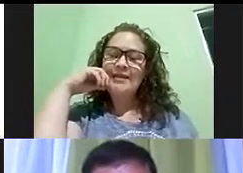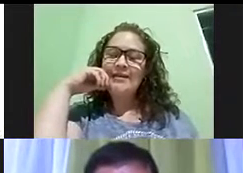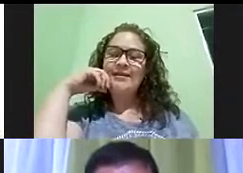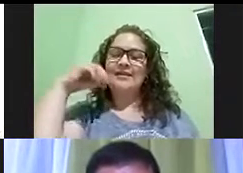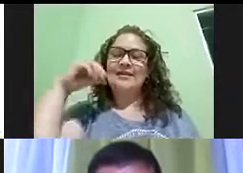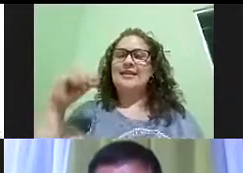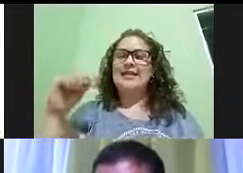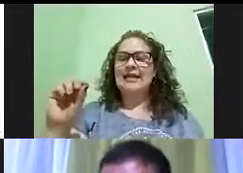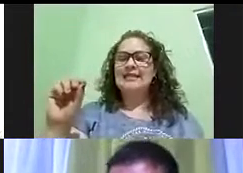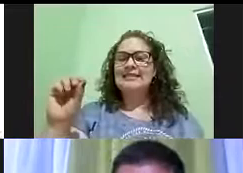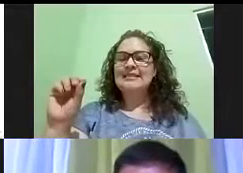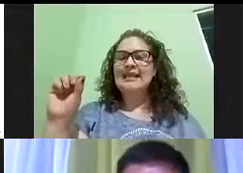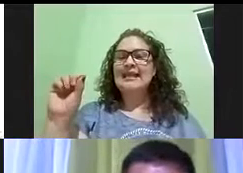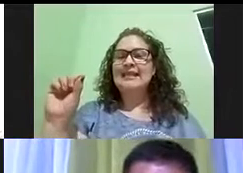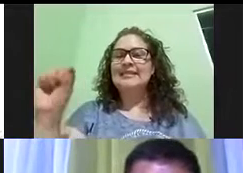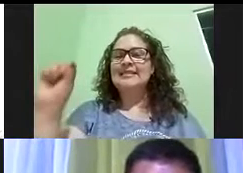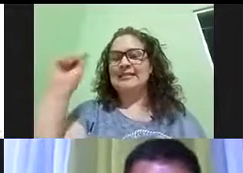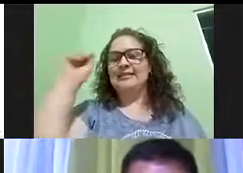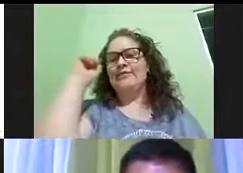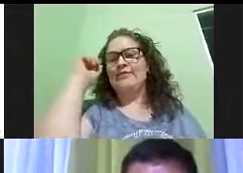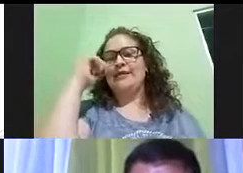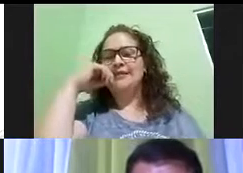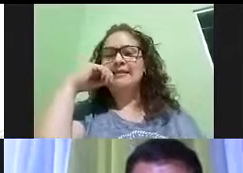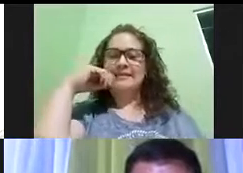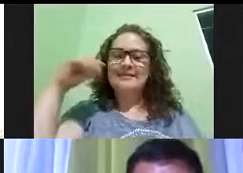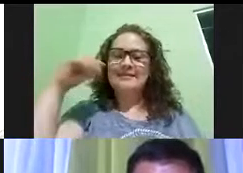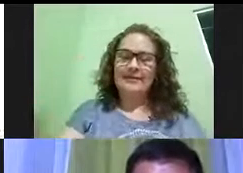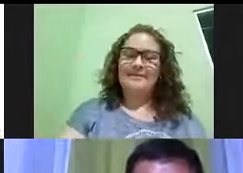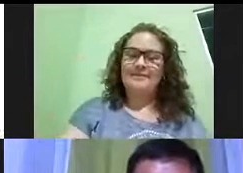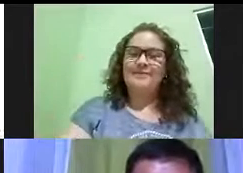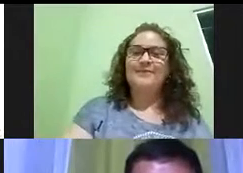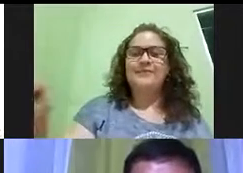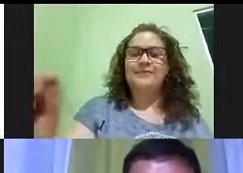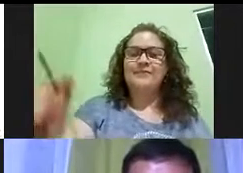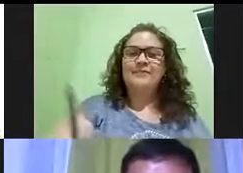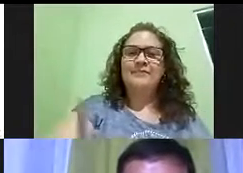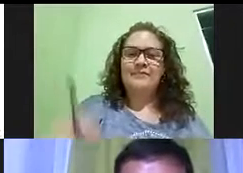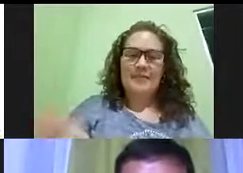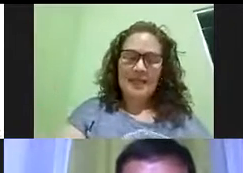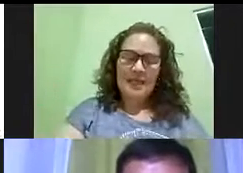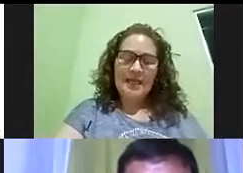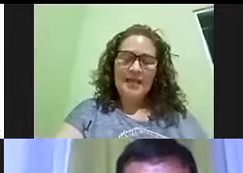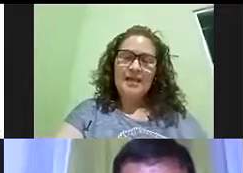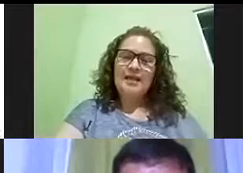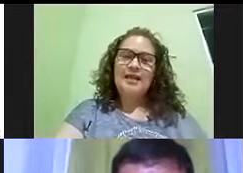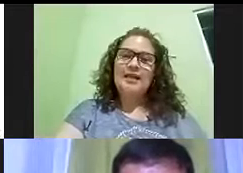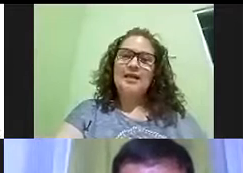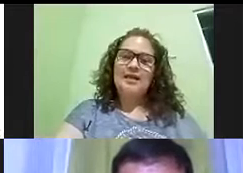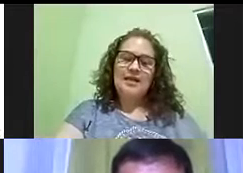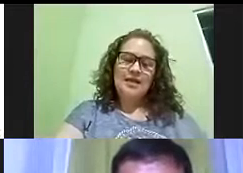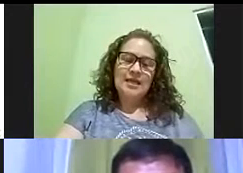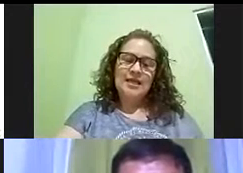Y y la S es. S. S. Okay. Otra vez. Good evening. My name is Gladys.